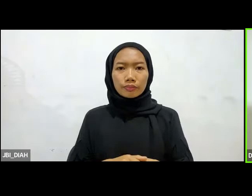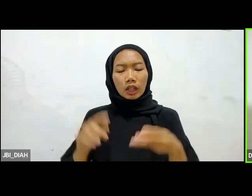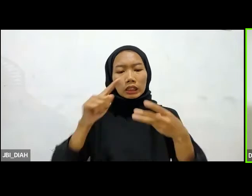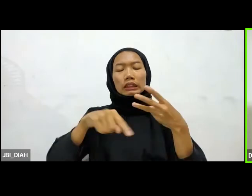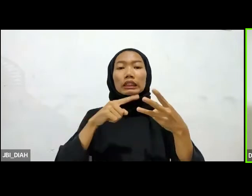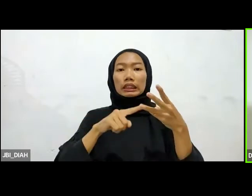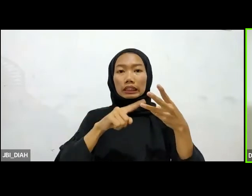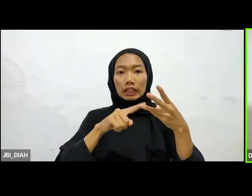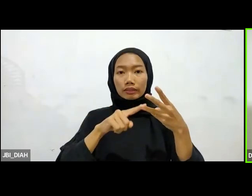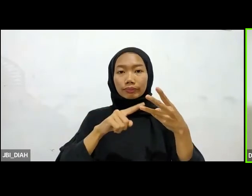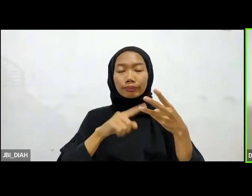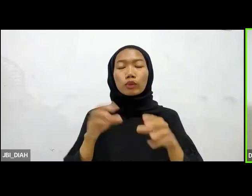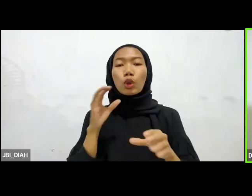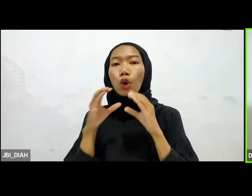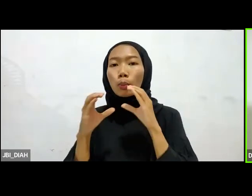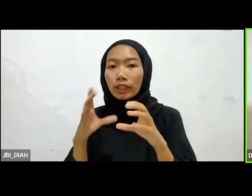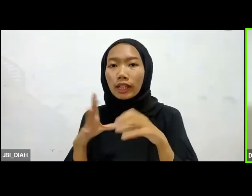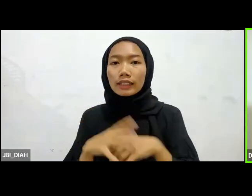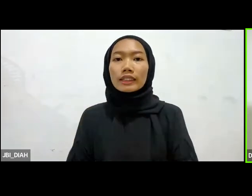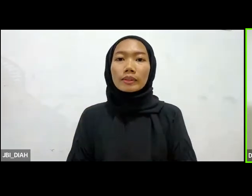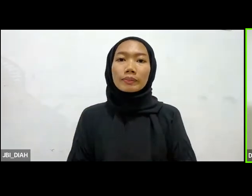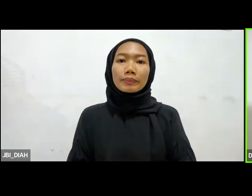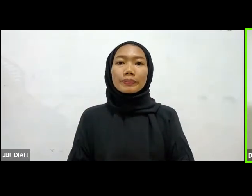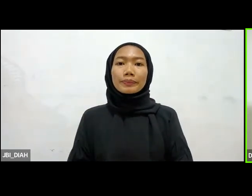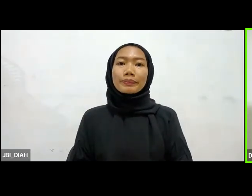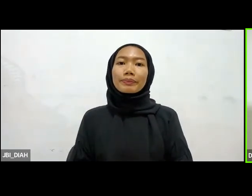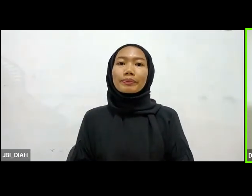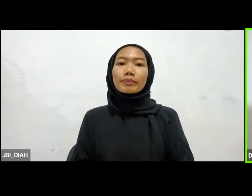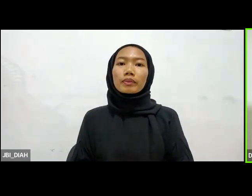and pathways into care.